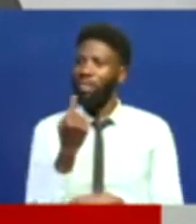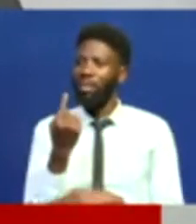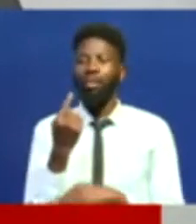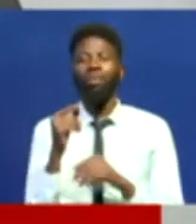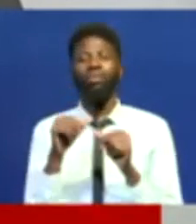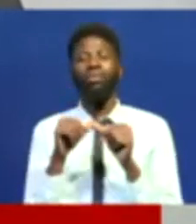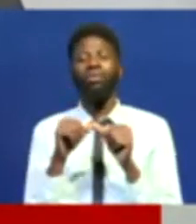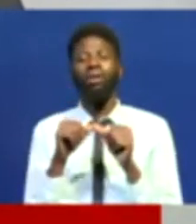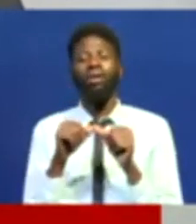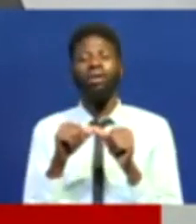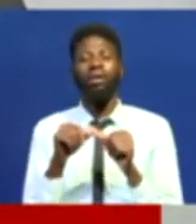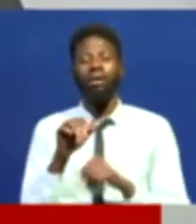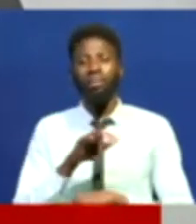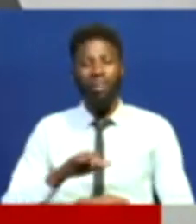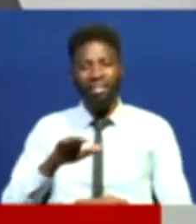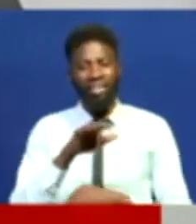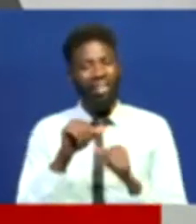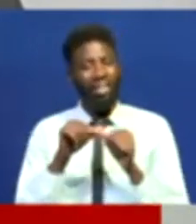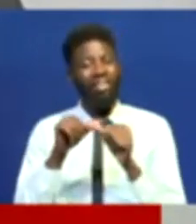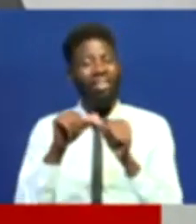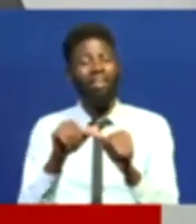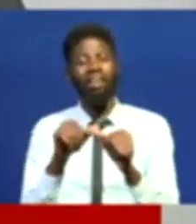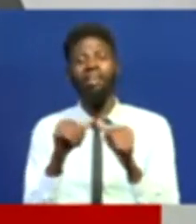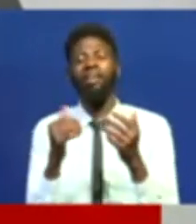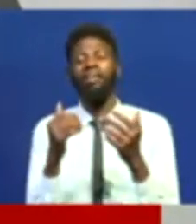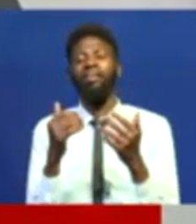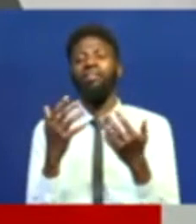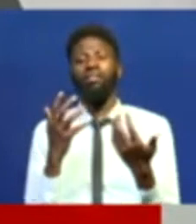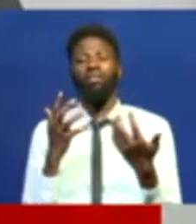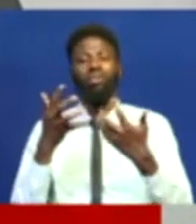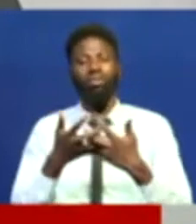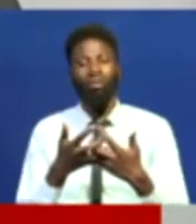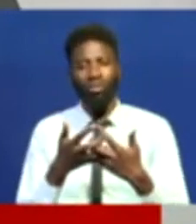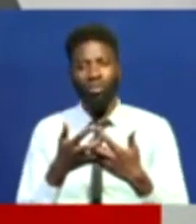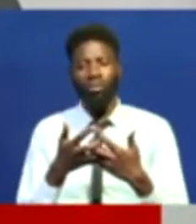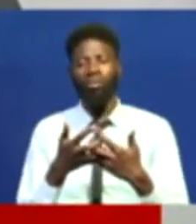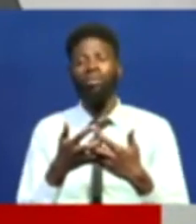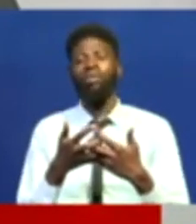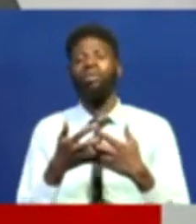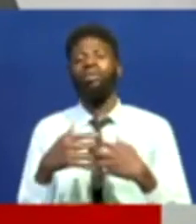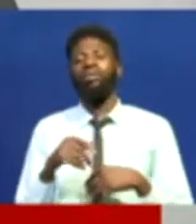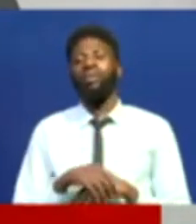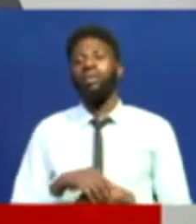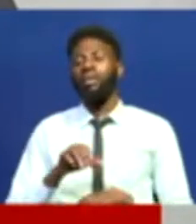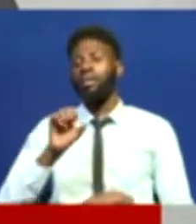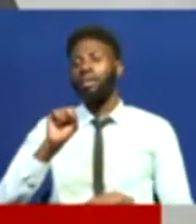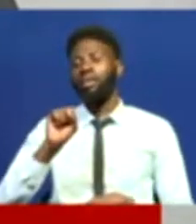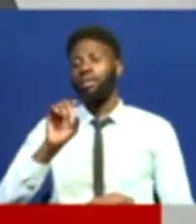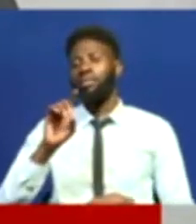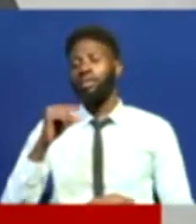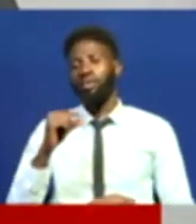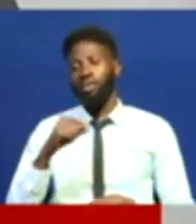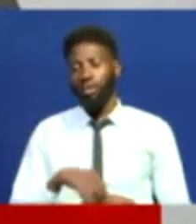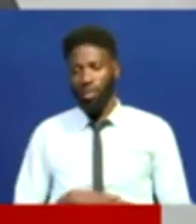sustainable environment going forward in line with the SDG goals, mm-hmm. but also we need now to take care